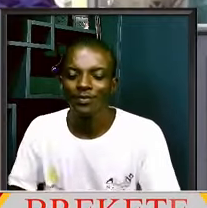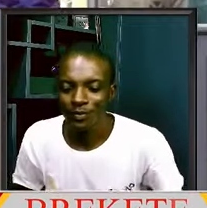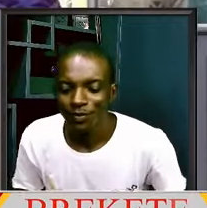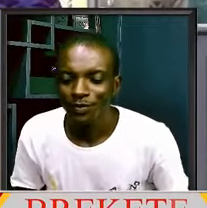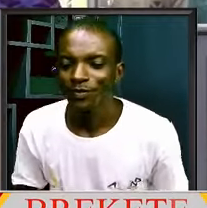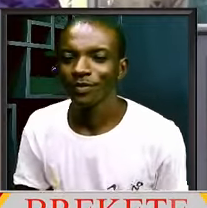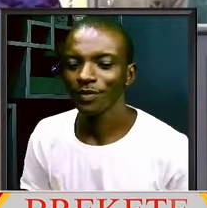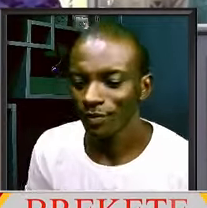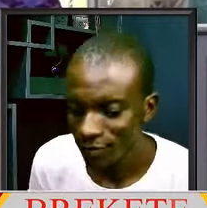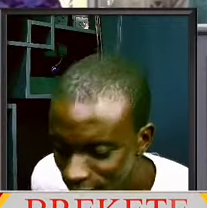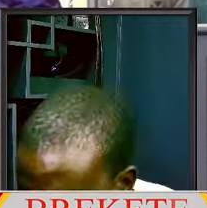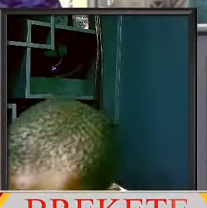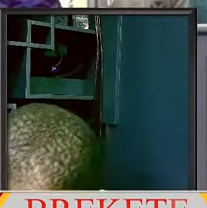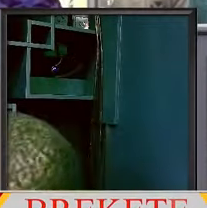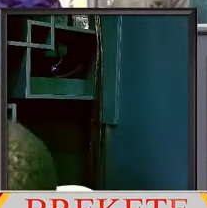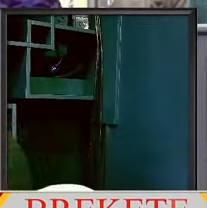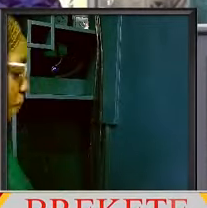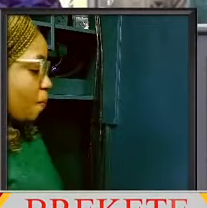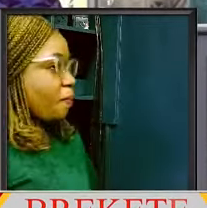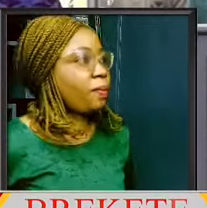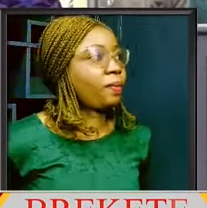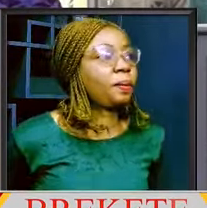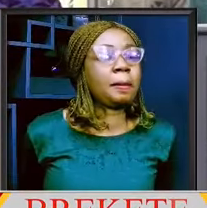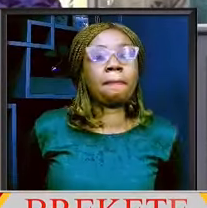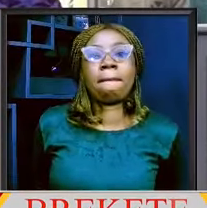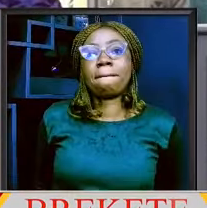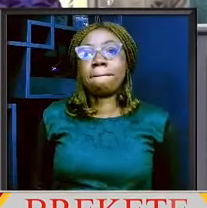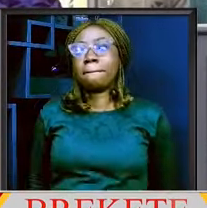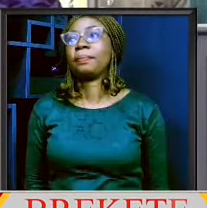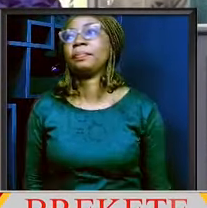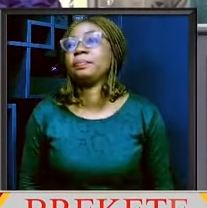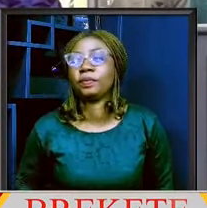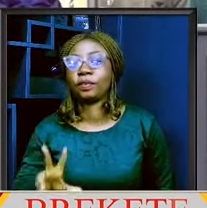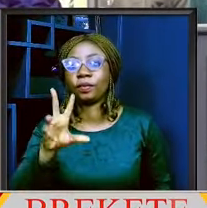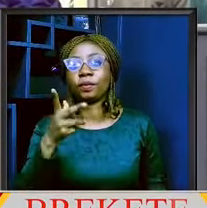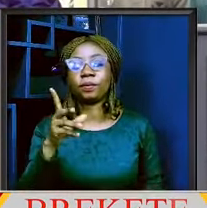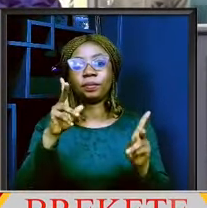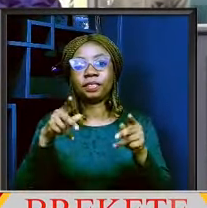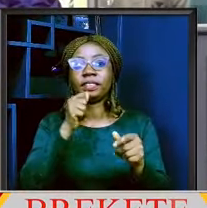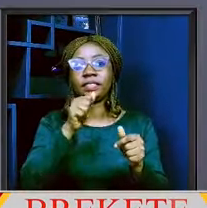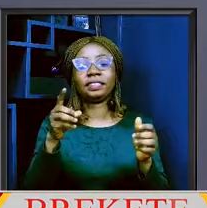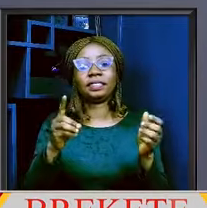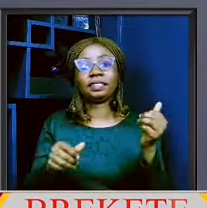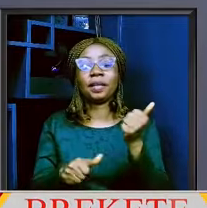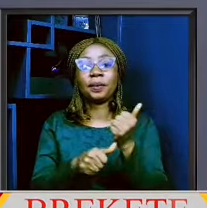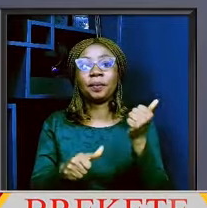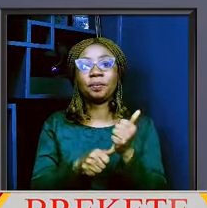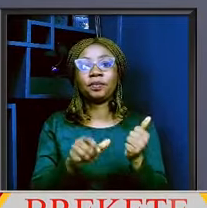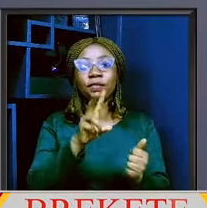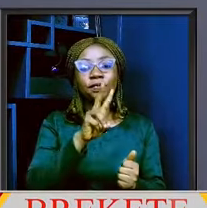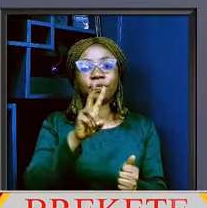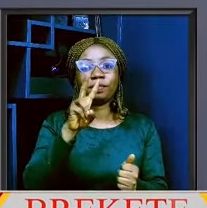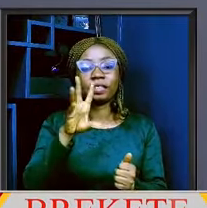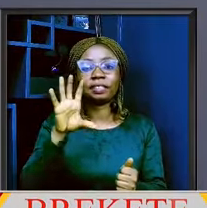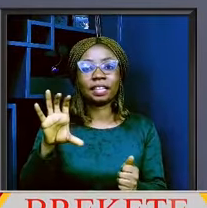Yes, sir. The third person, now Deputy Vice Chancellor Administration, Professor E.A. Bala.